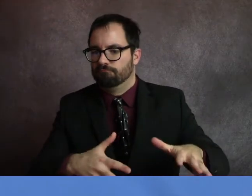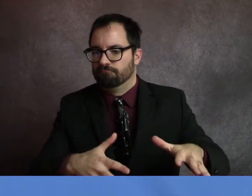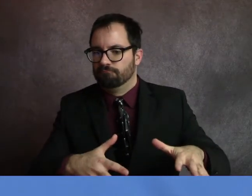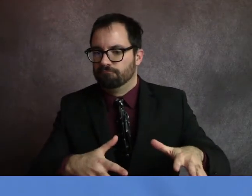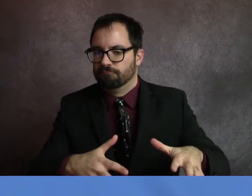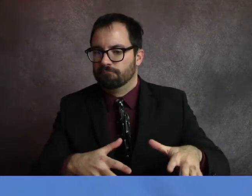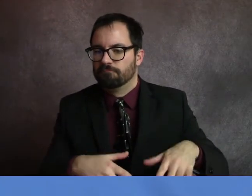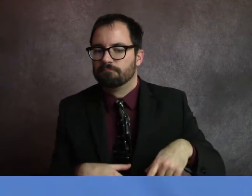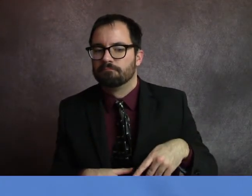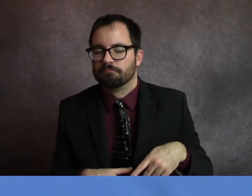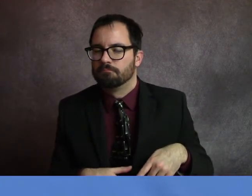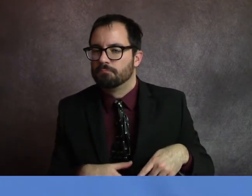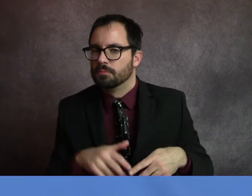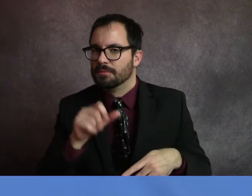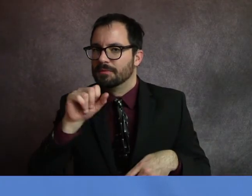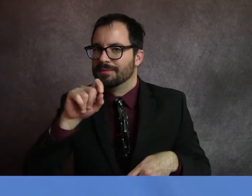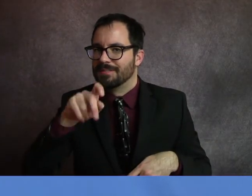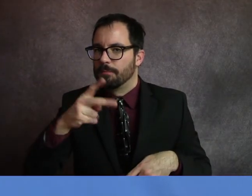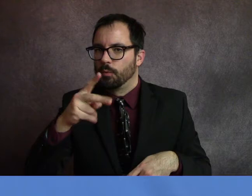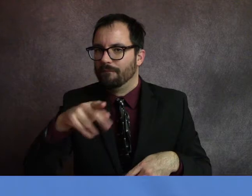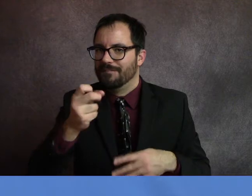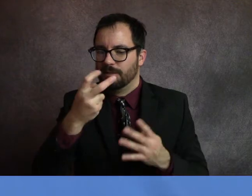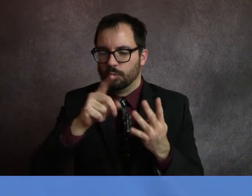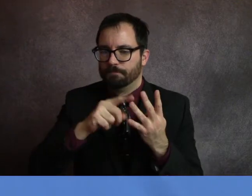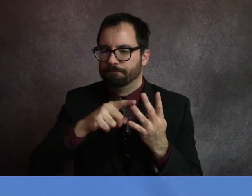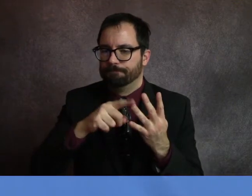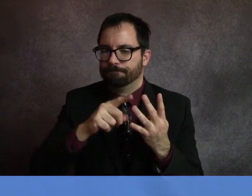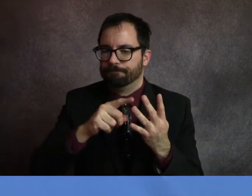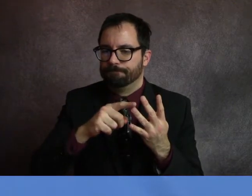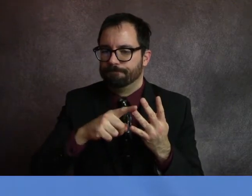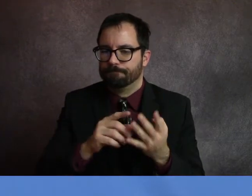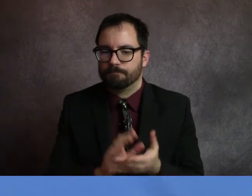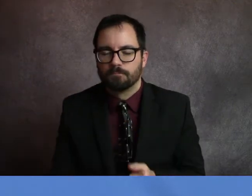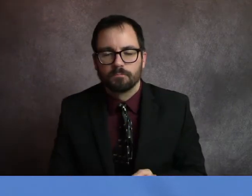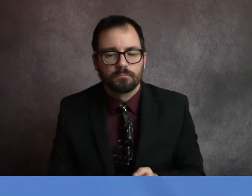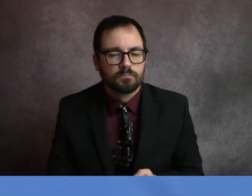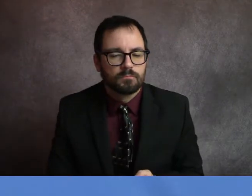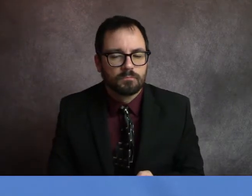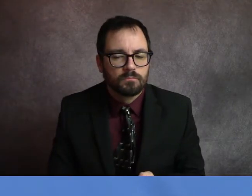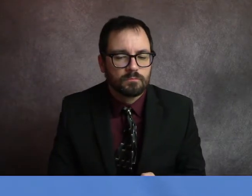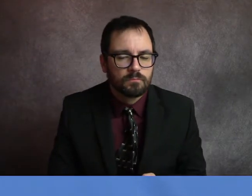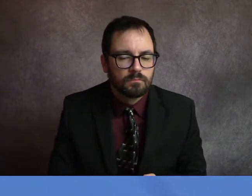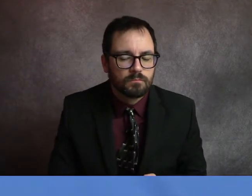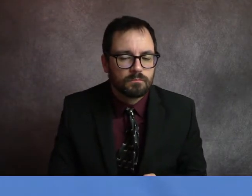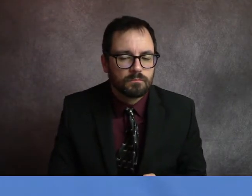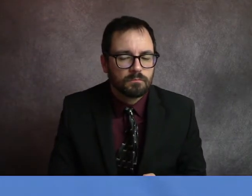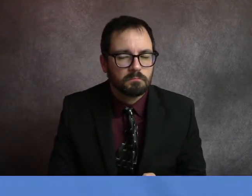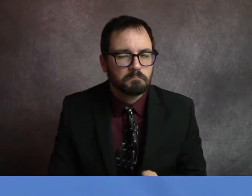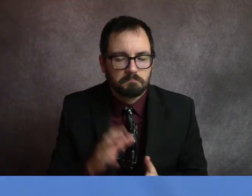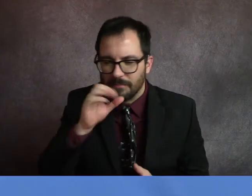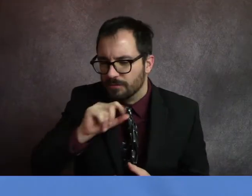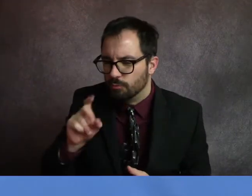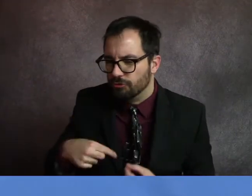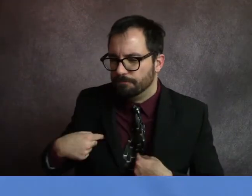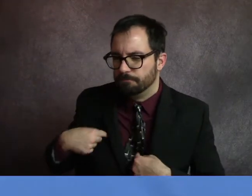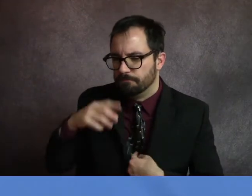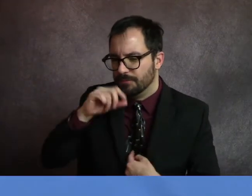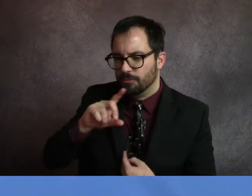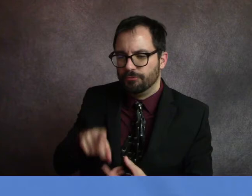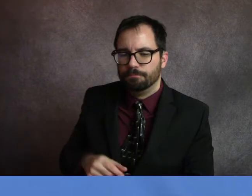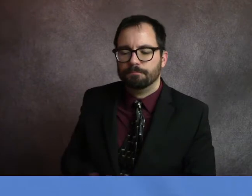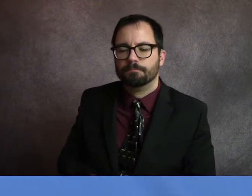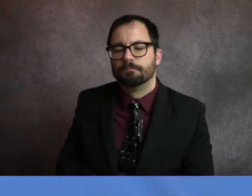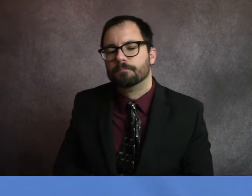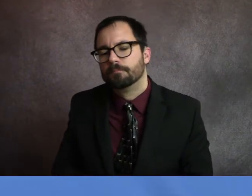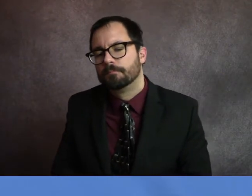leagues are fine. Mayor, what do you see over the next 3 weeks with these rollbacks? Just overall numbers? Yeah, the biggest thing that we want to see with